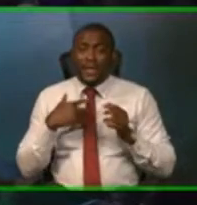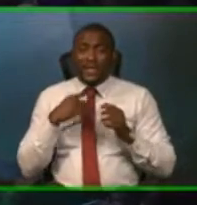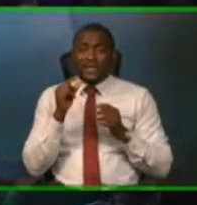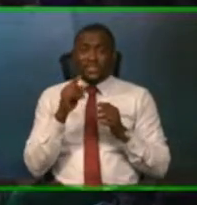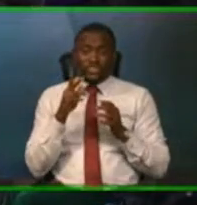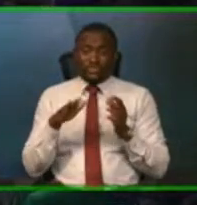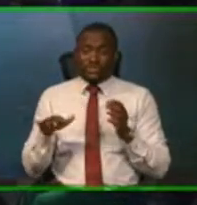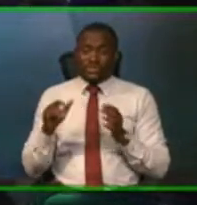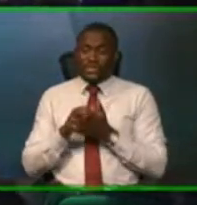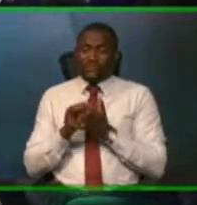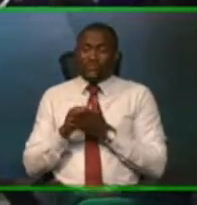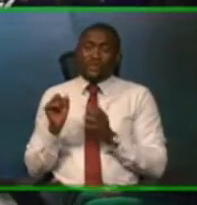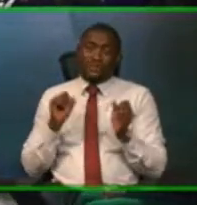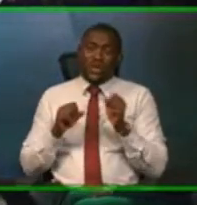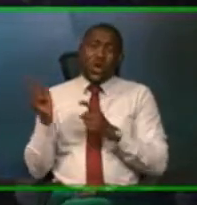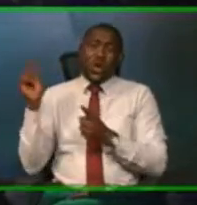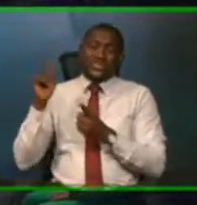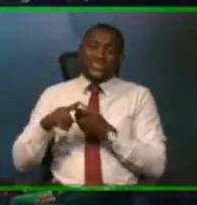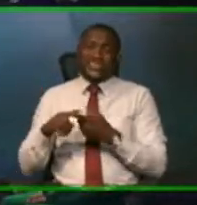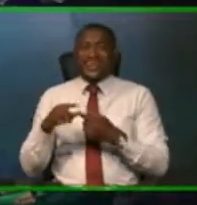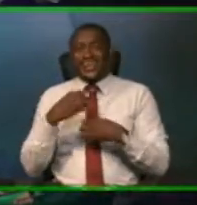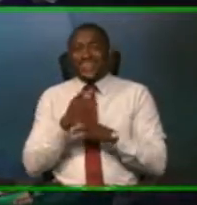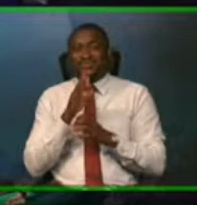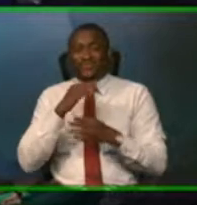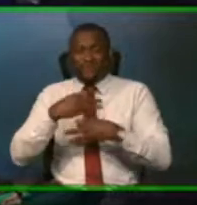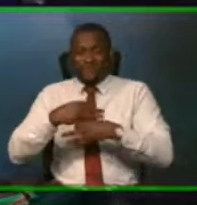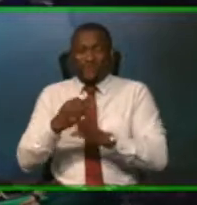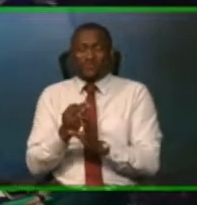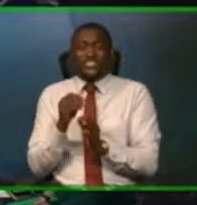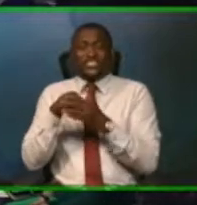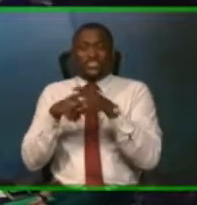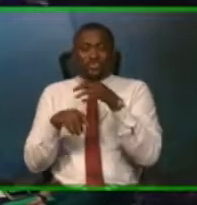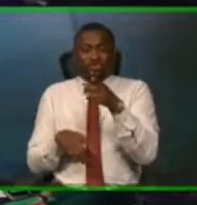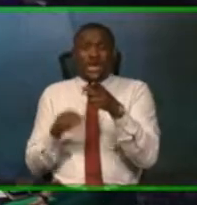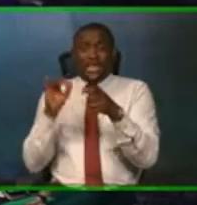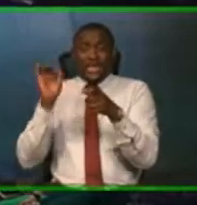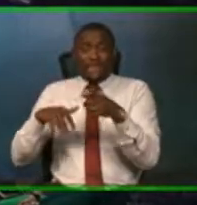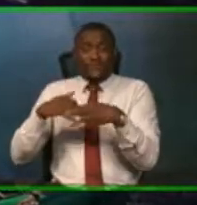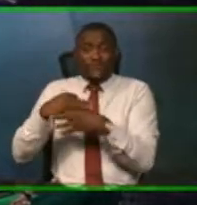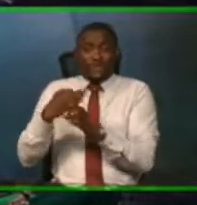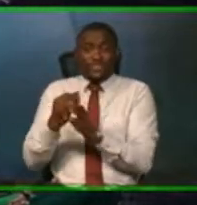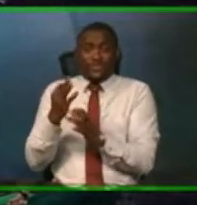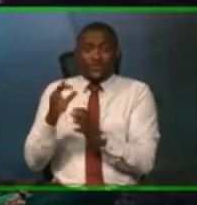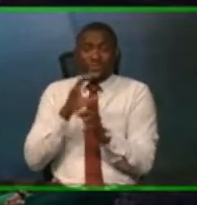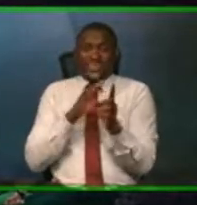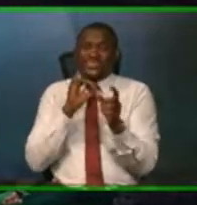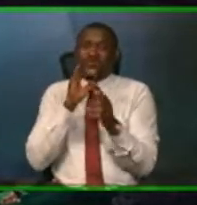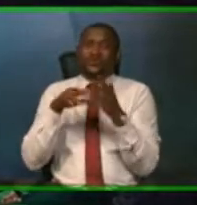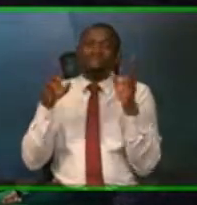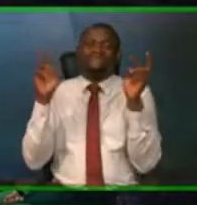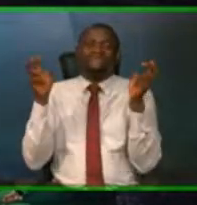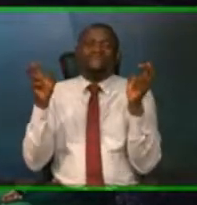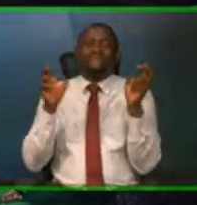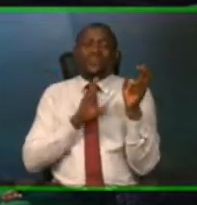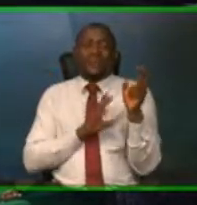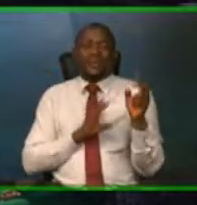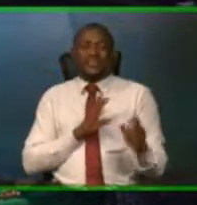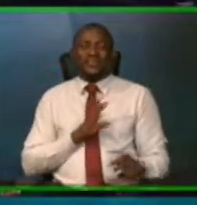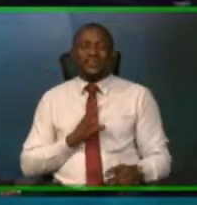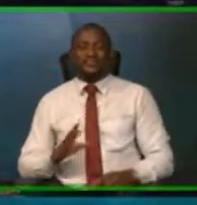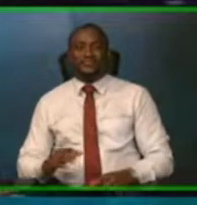travail until Christ be formed in you. That formation of Christ is what we call character.